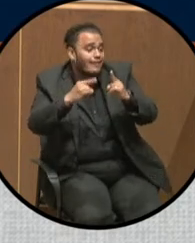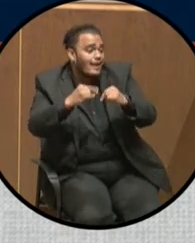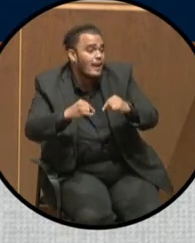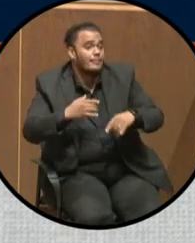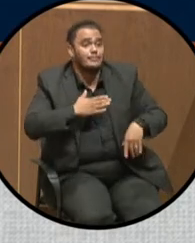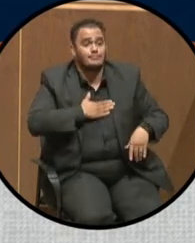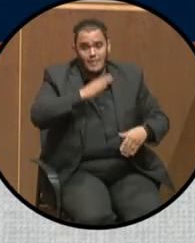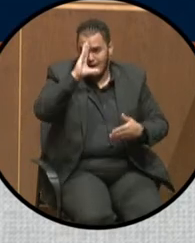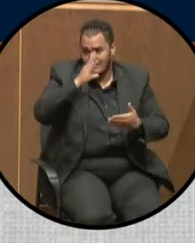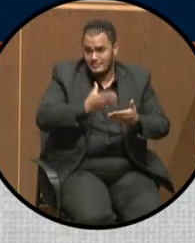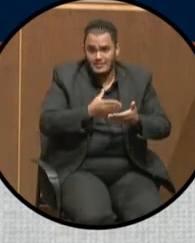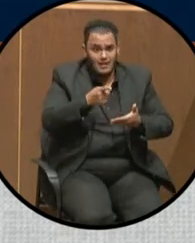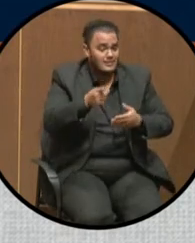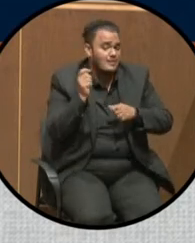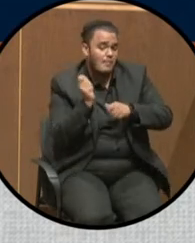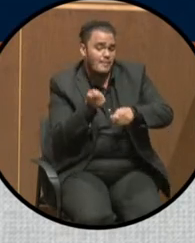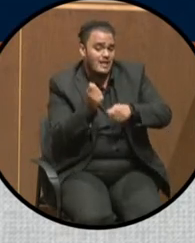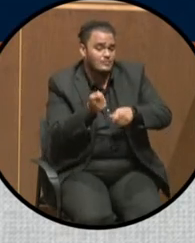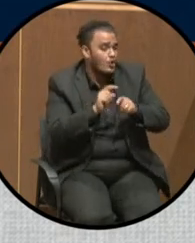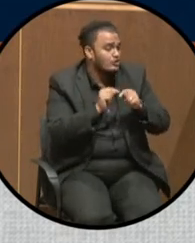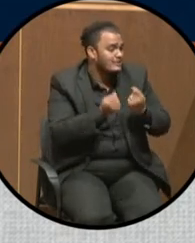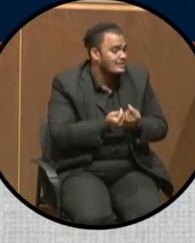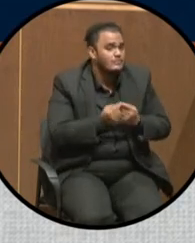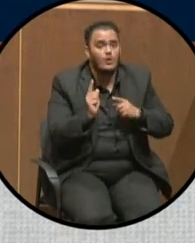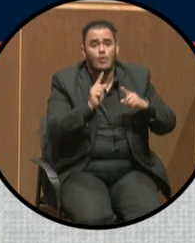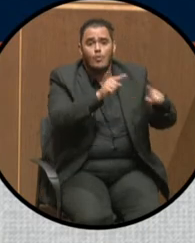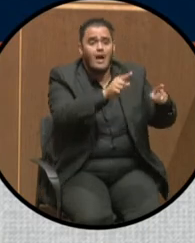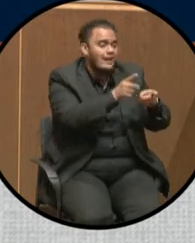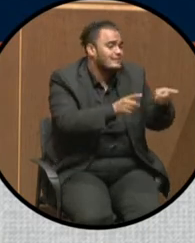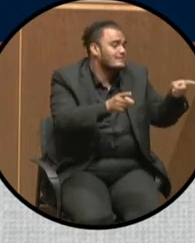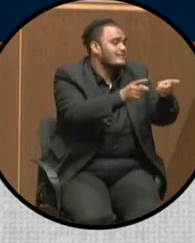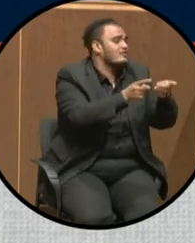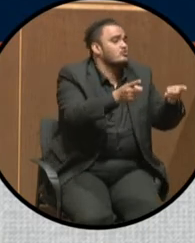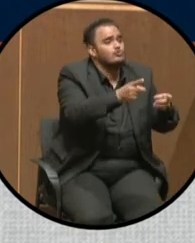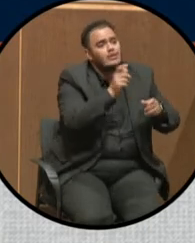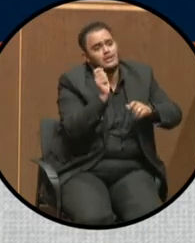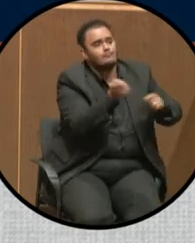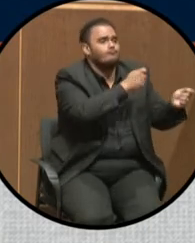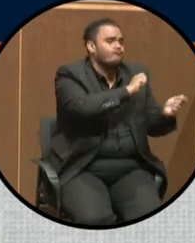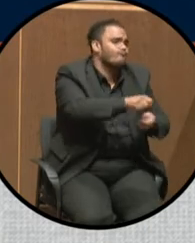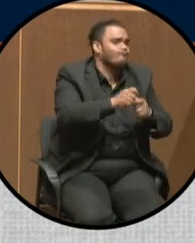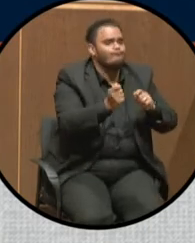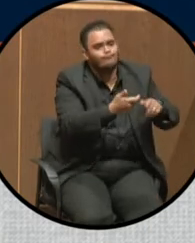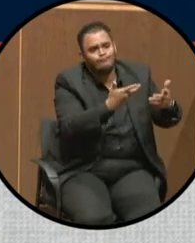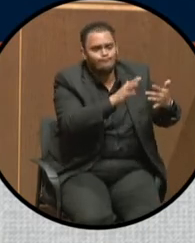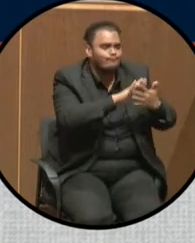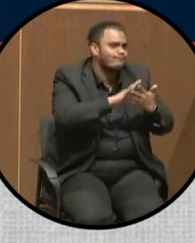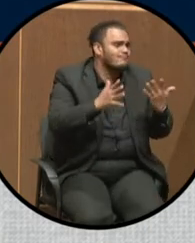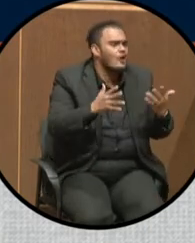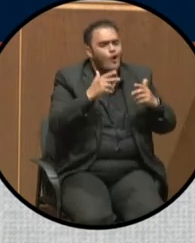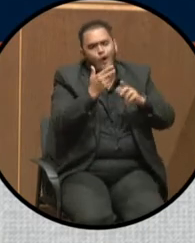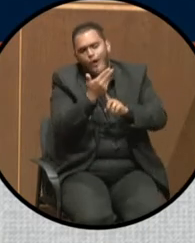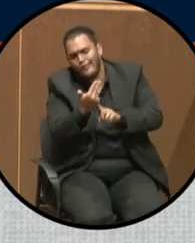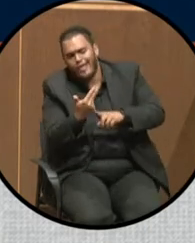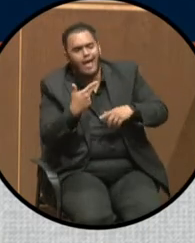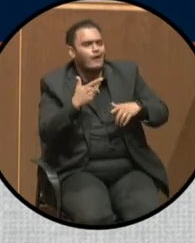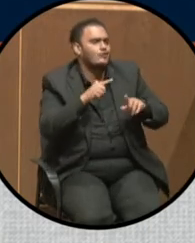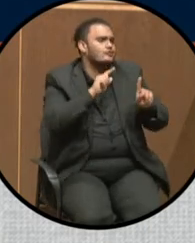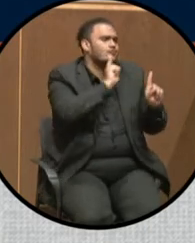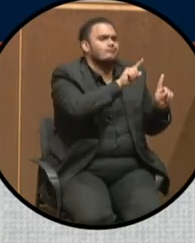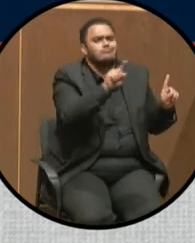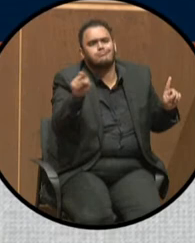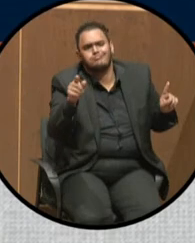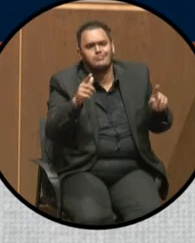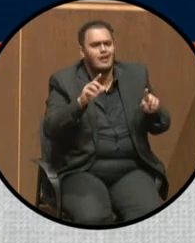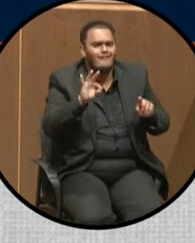district tournament, state tournament. We were in hotels. We were with baseball teams from other parts of the state. Everyone